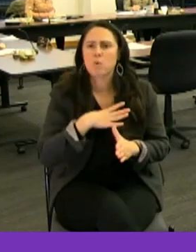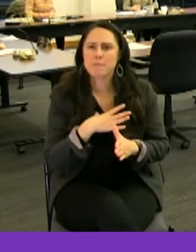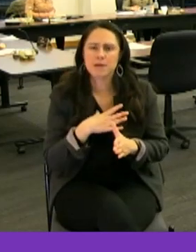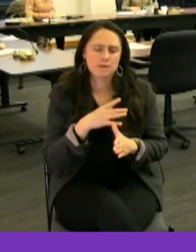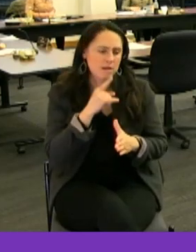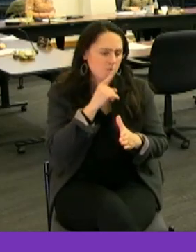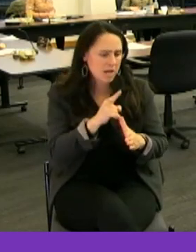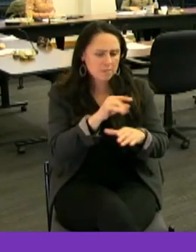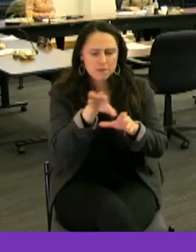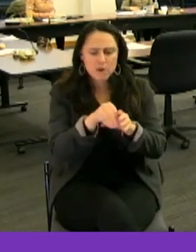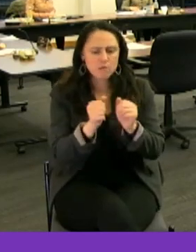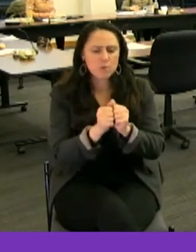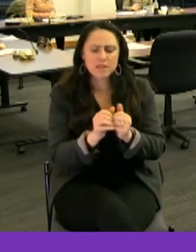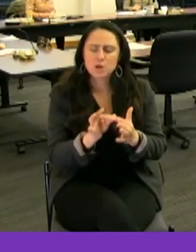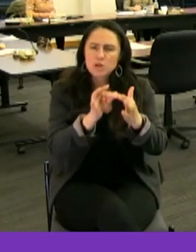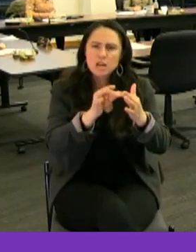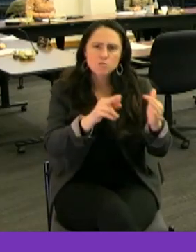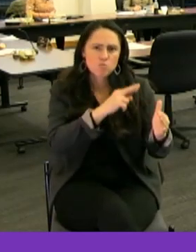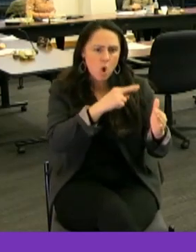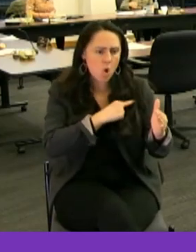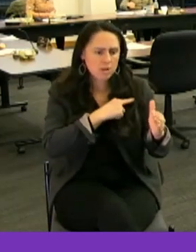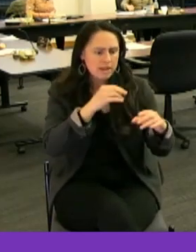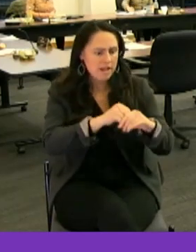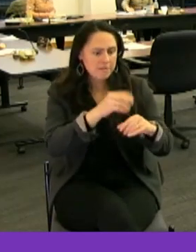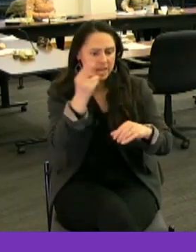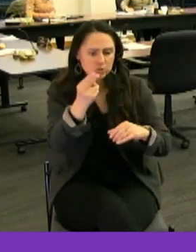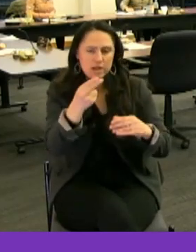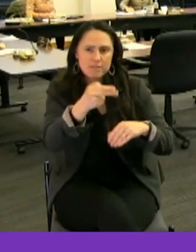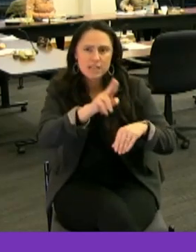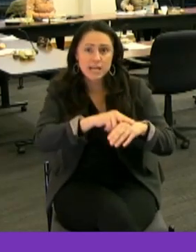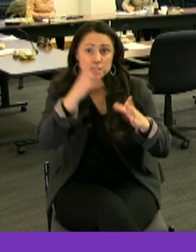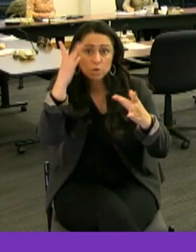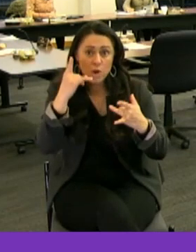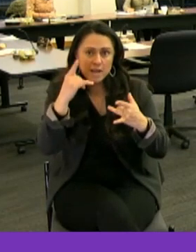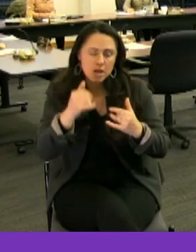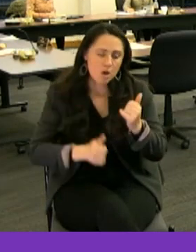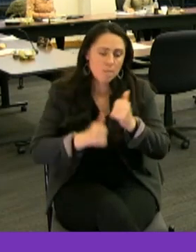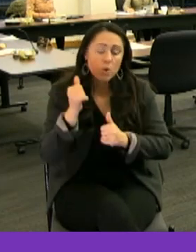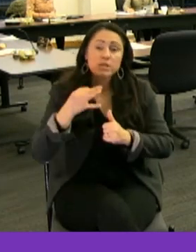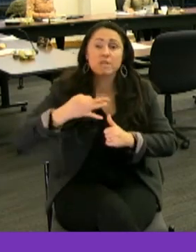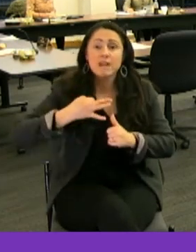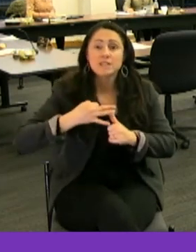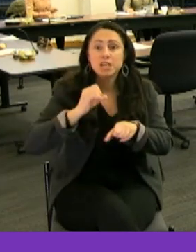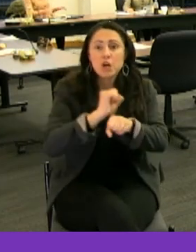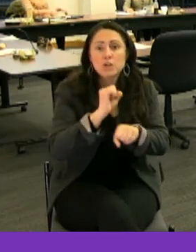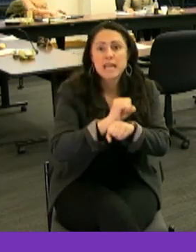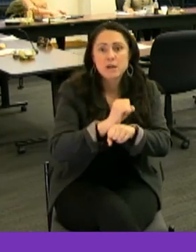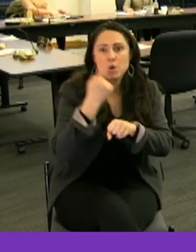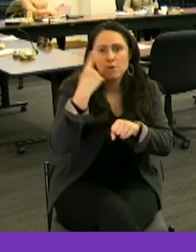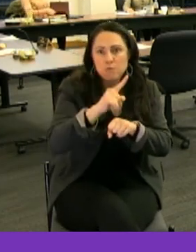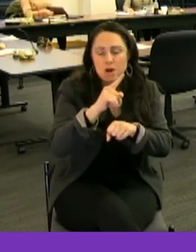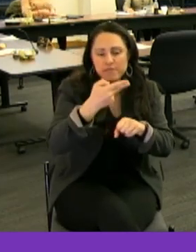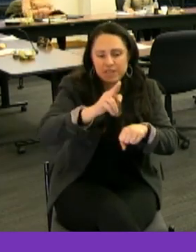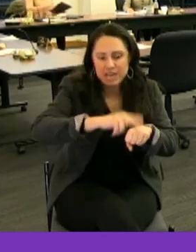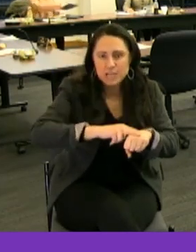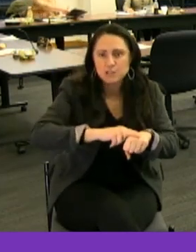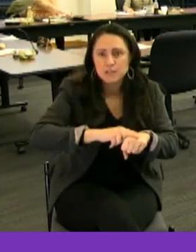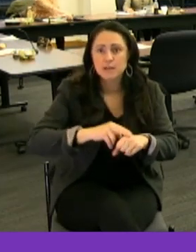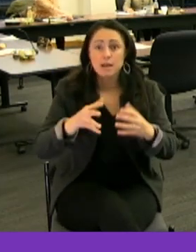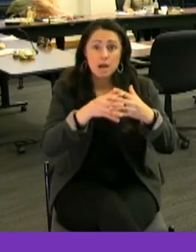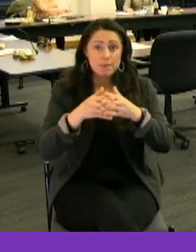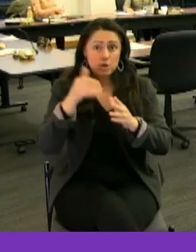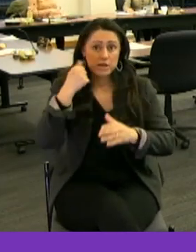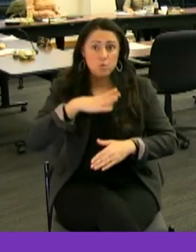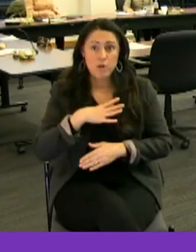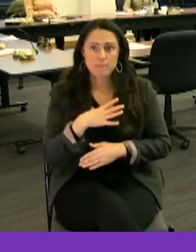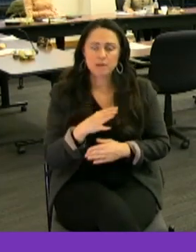unique role throughout the history of the nation by providing the majority of the volunteer labor force of the nation. And whereas American